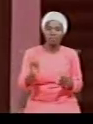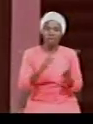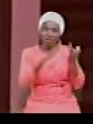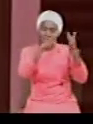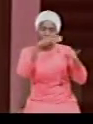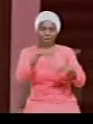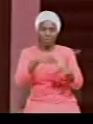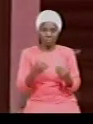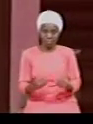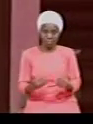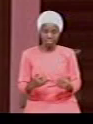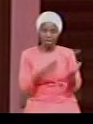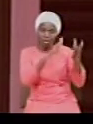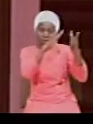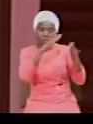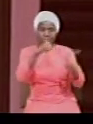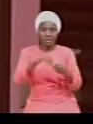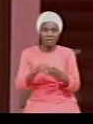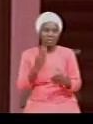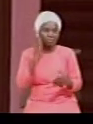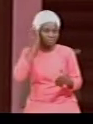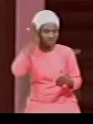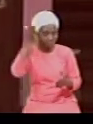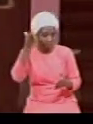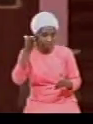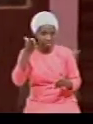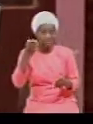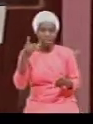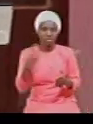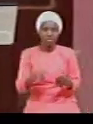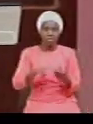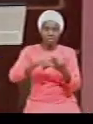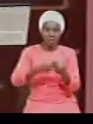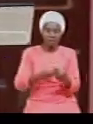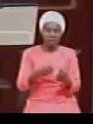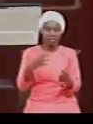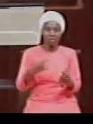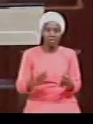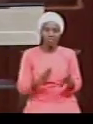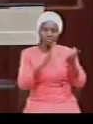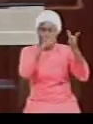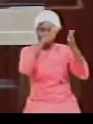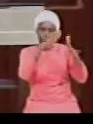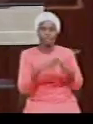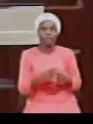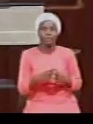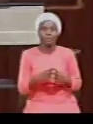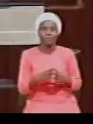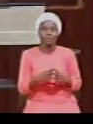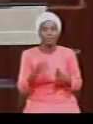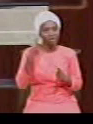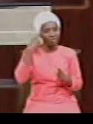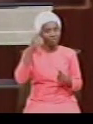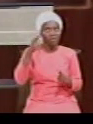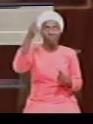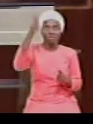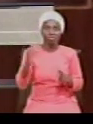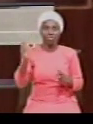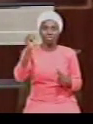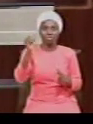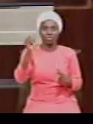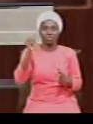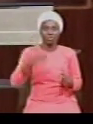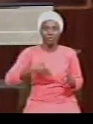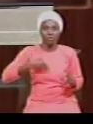at present, hope in the future, the beginning of hope for God's